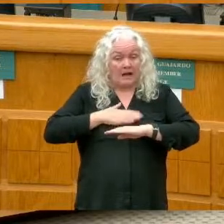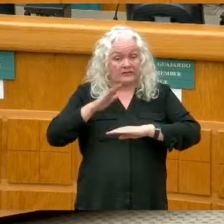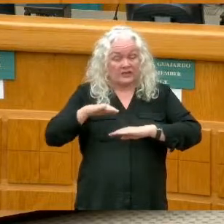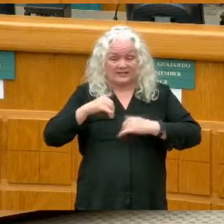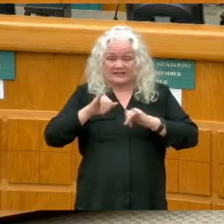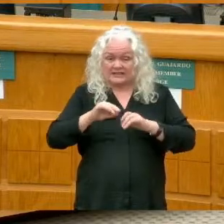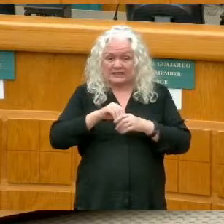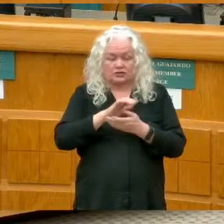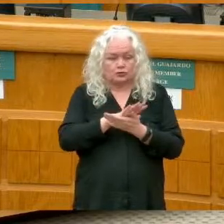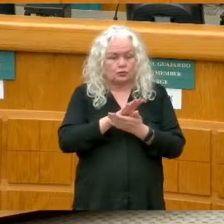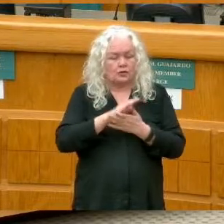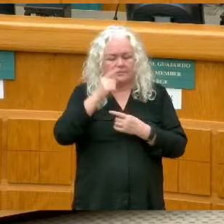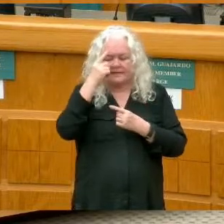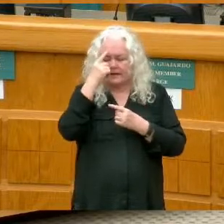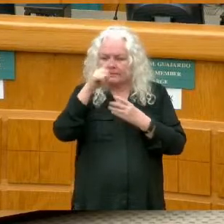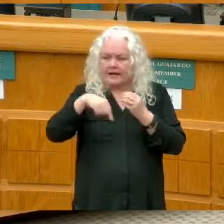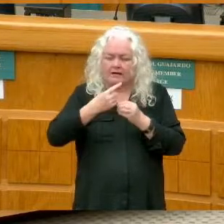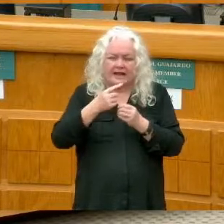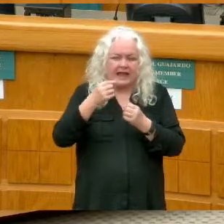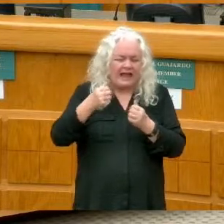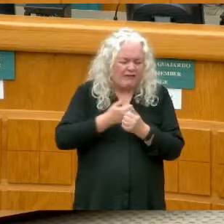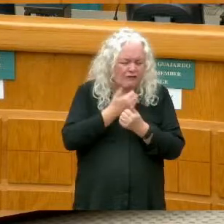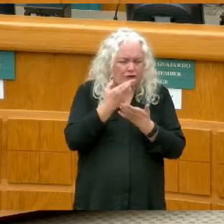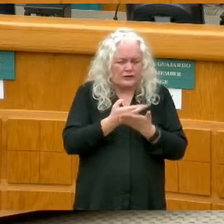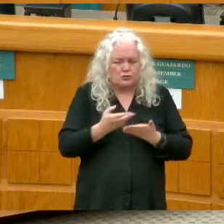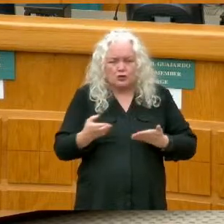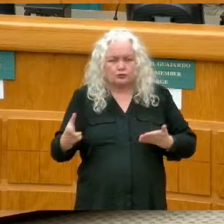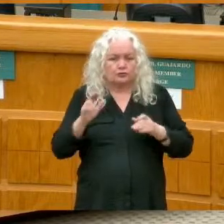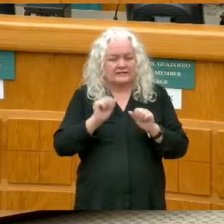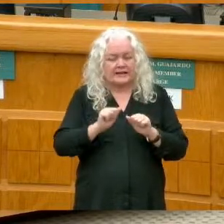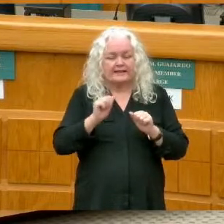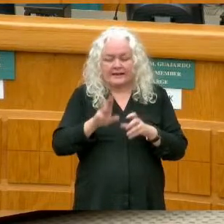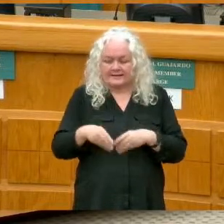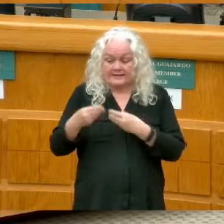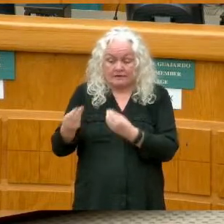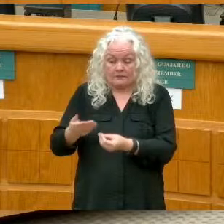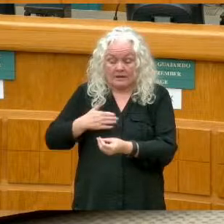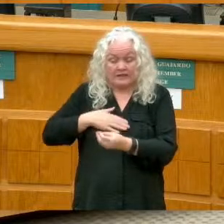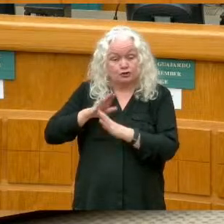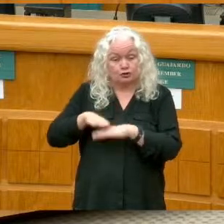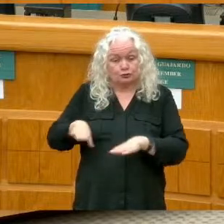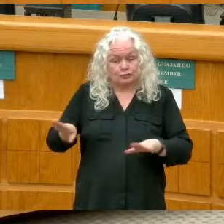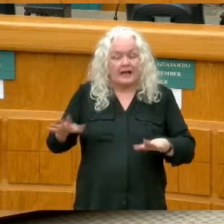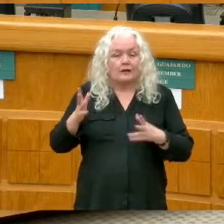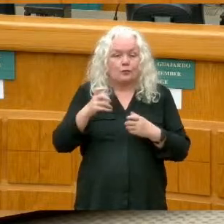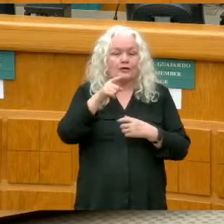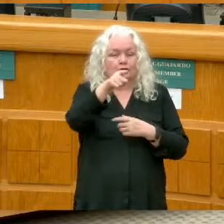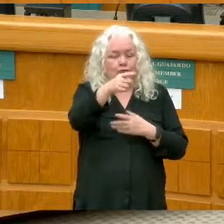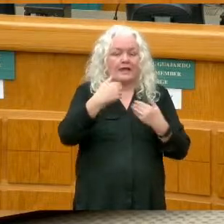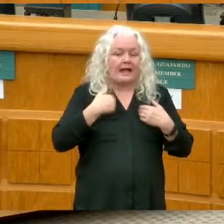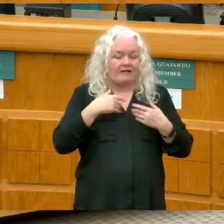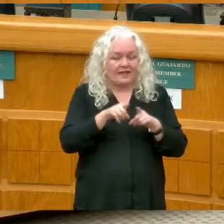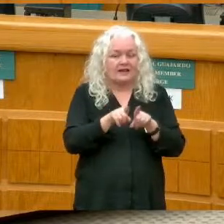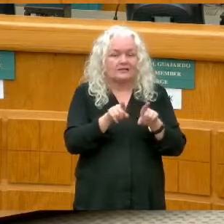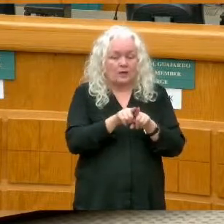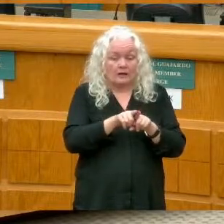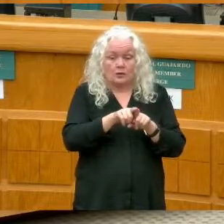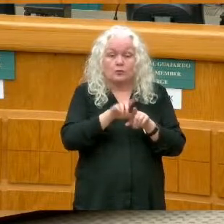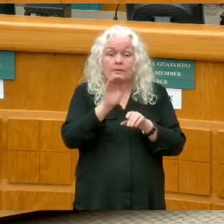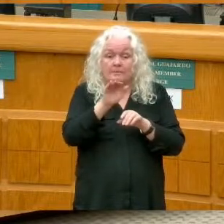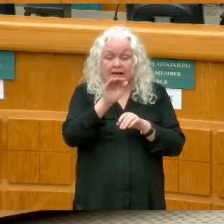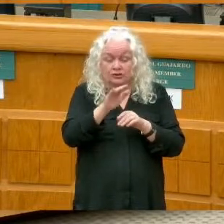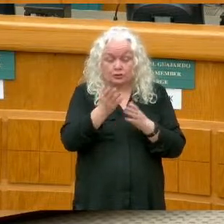school. I'm thinking about every single resource I can give them, and I want to bring those to you as well. So I'd like to remind